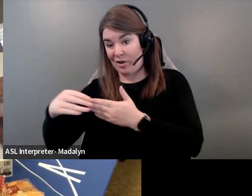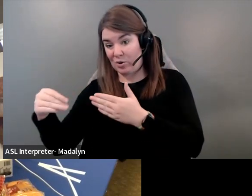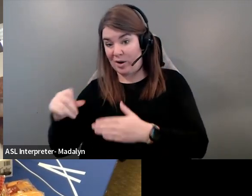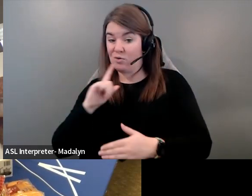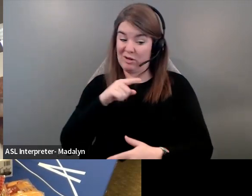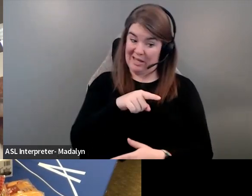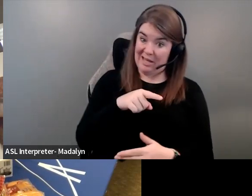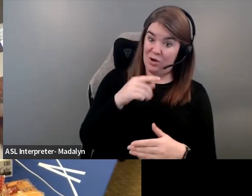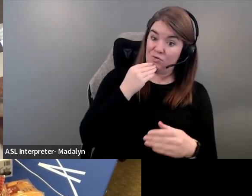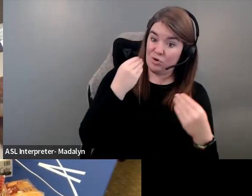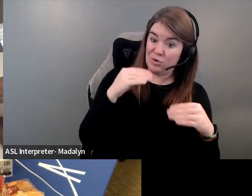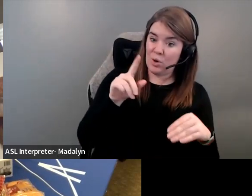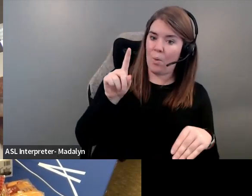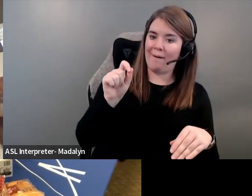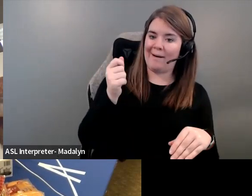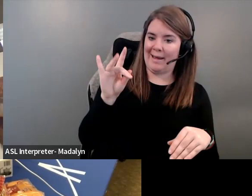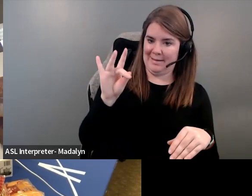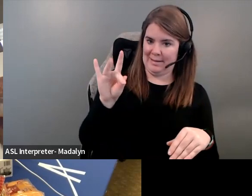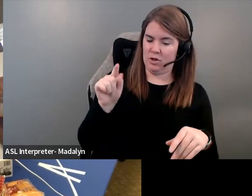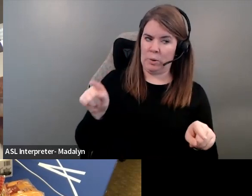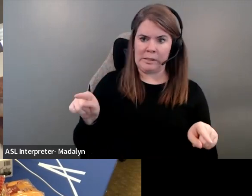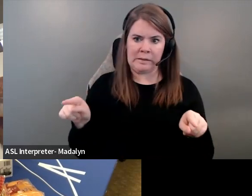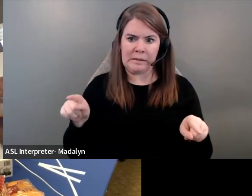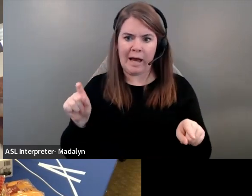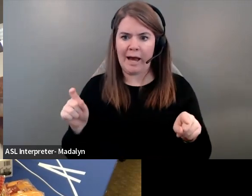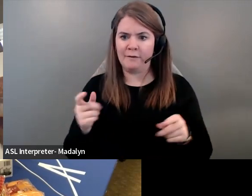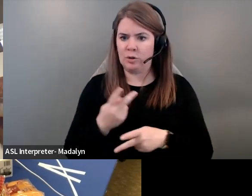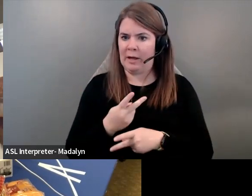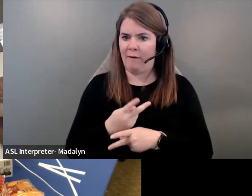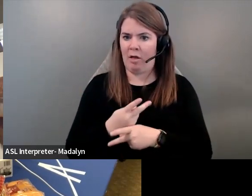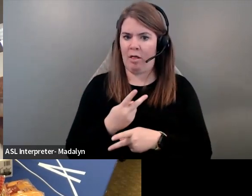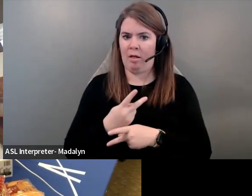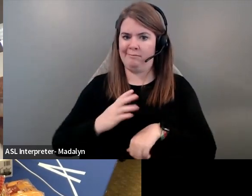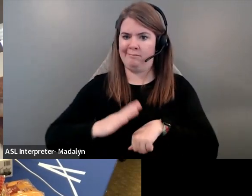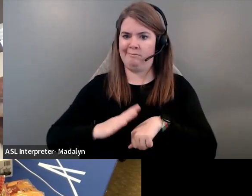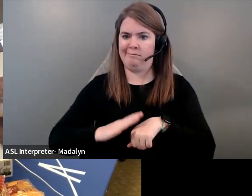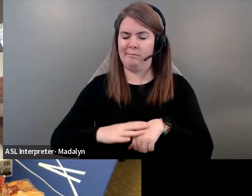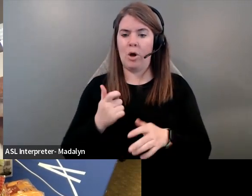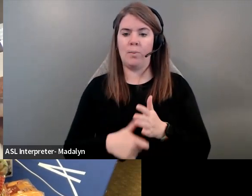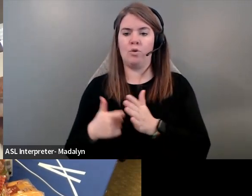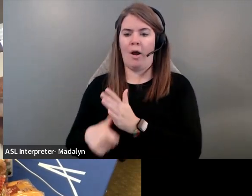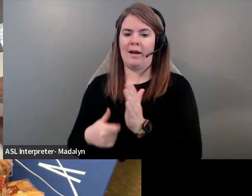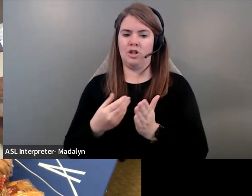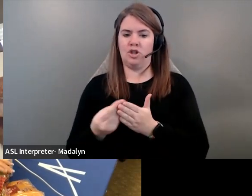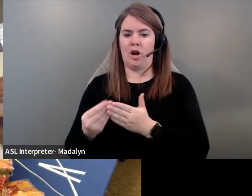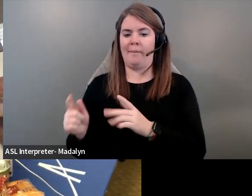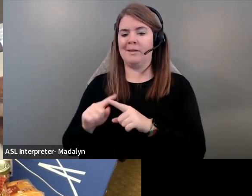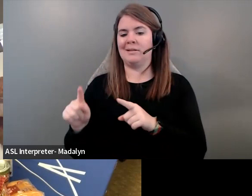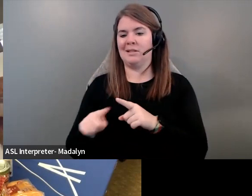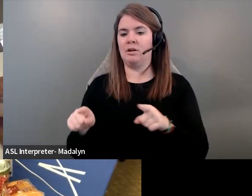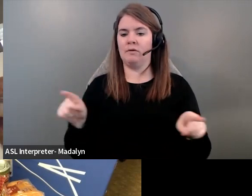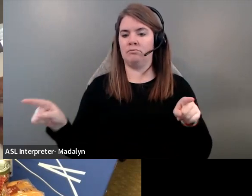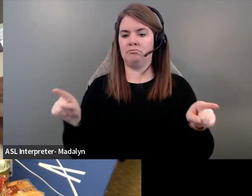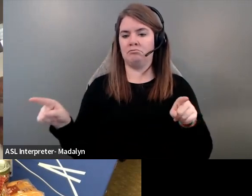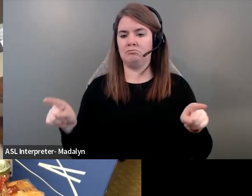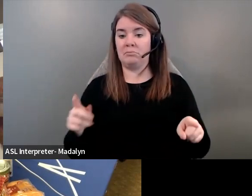at Winco. So you want to watch things like that at the dollar store as well. Kind of price shop your different markets, and you're going to find some things